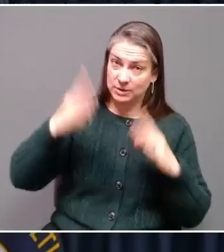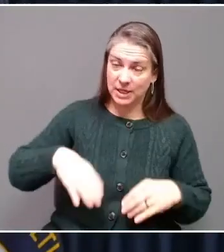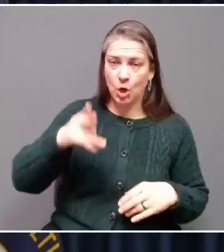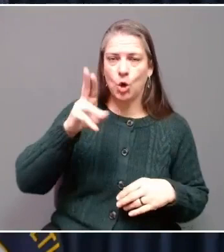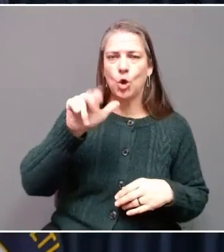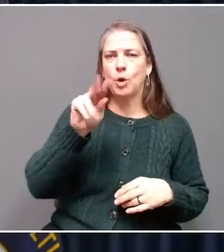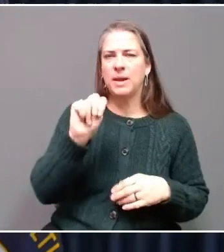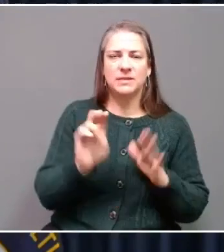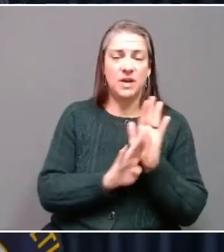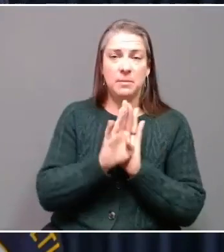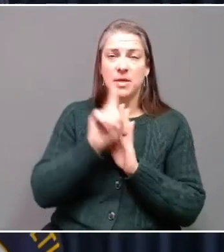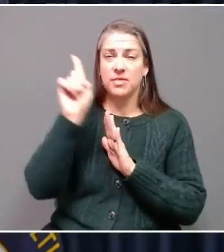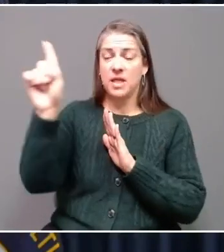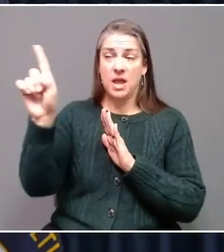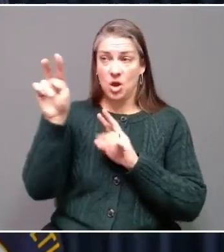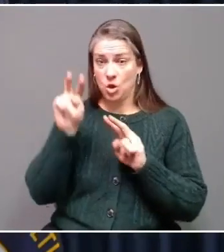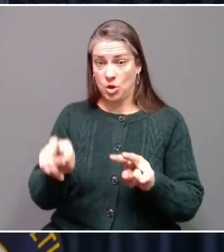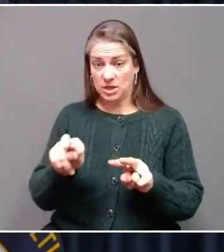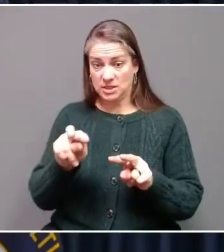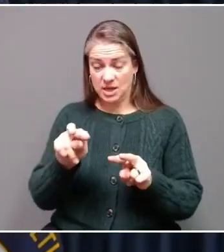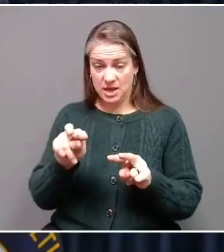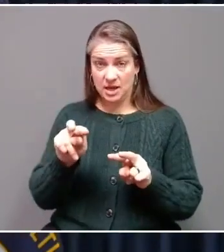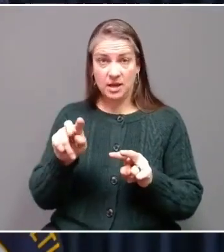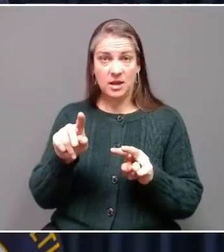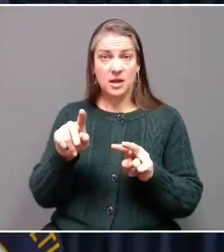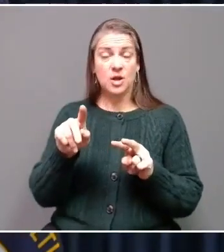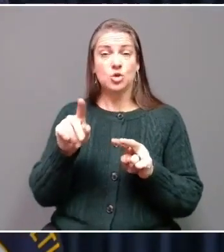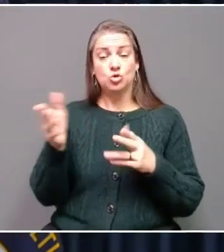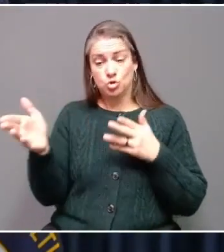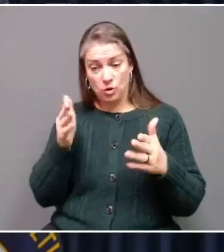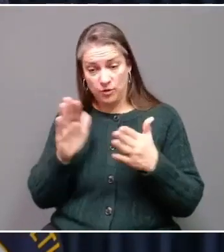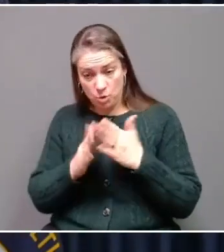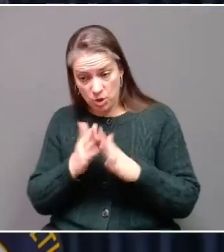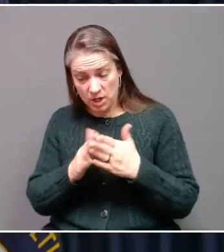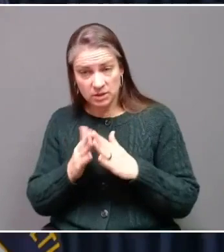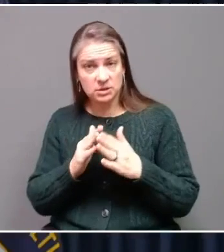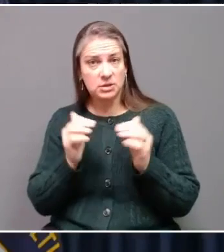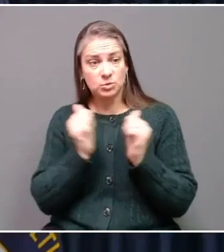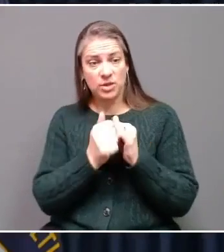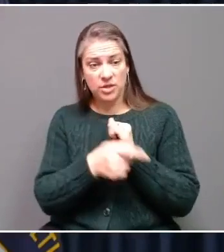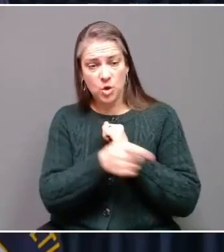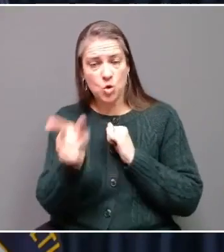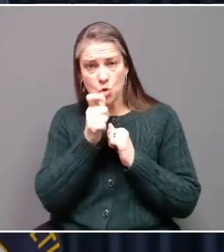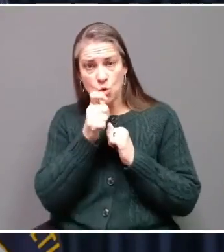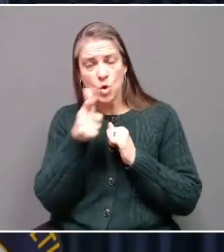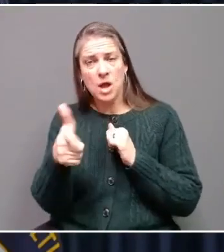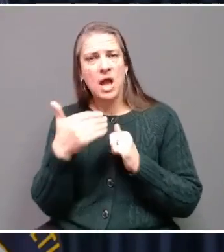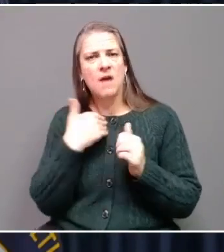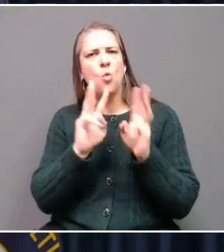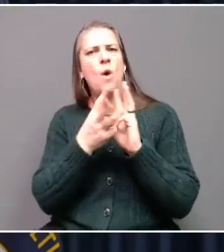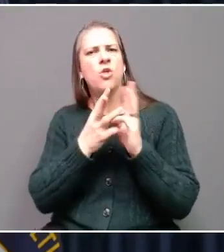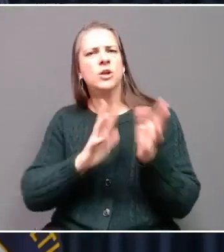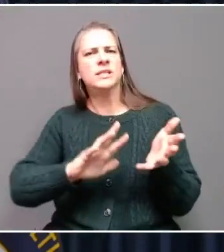of the agency's disaster recovery efforts to better serve communities who face the direct impacts of weather-related disasters.